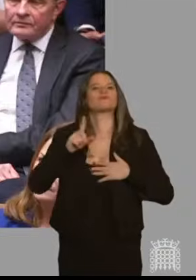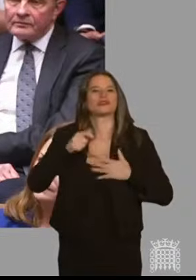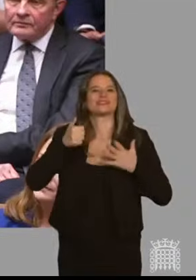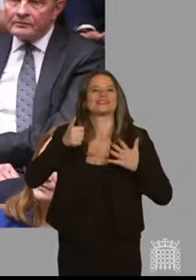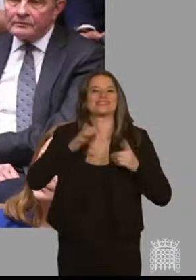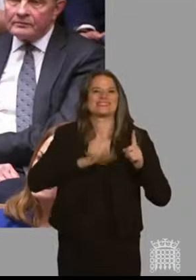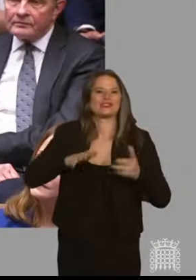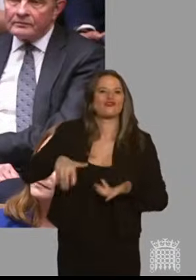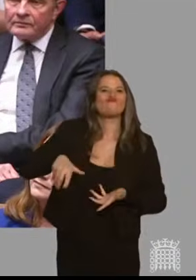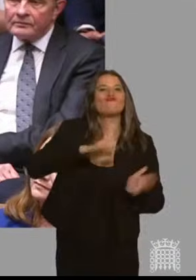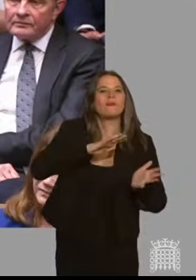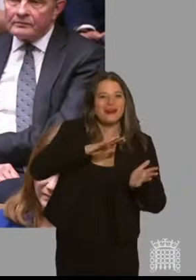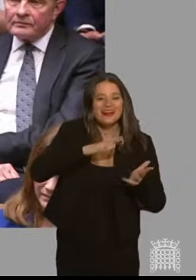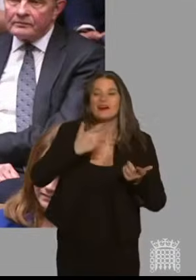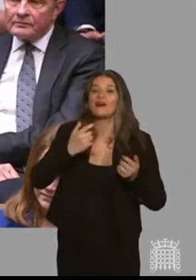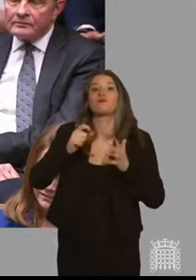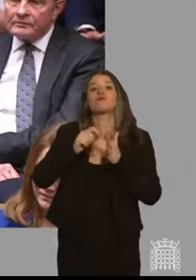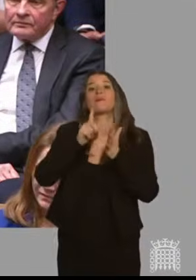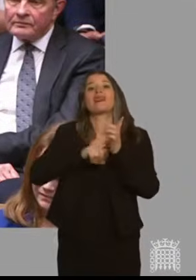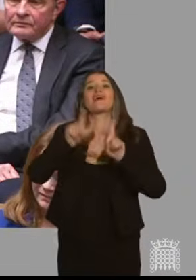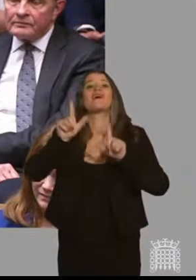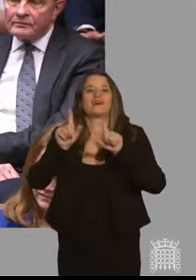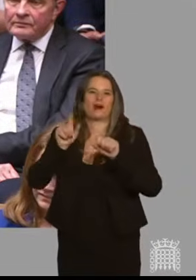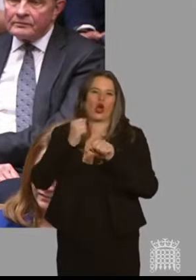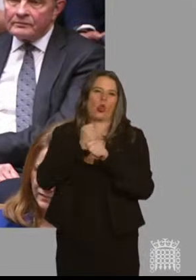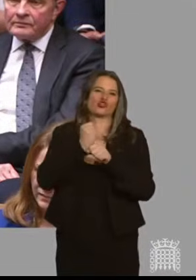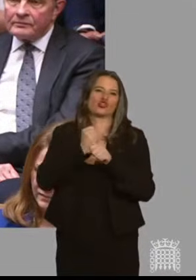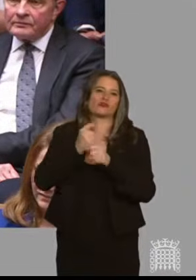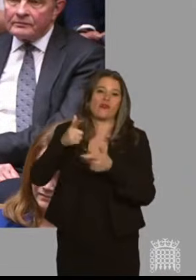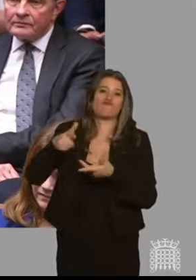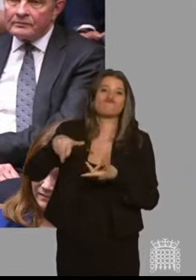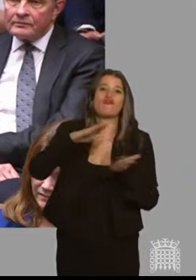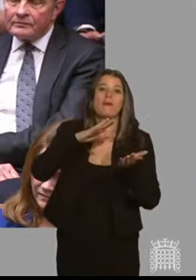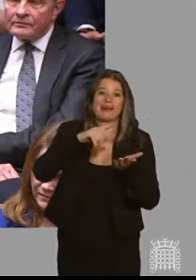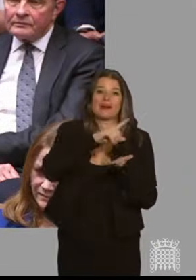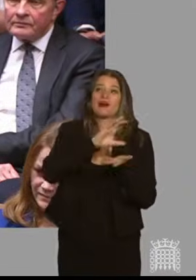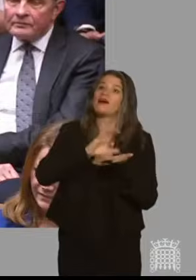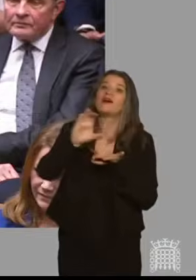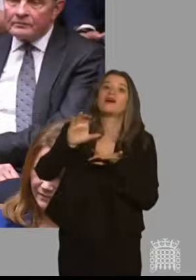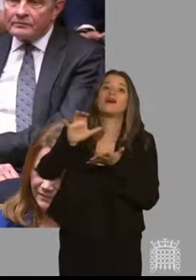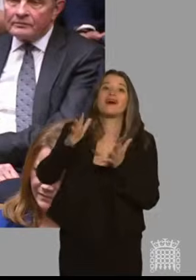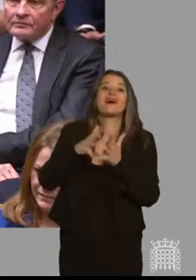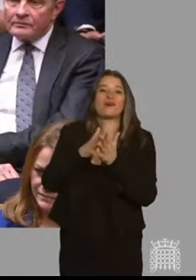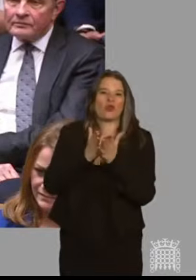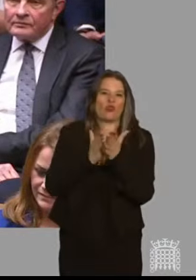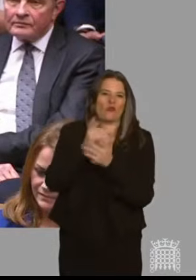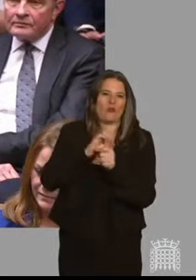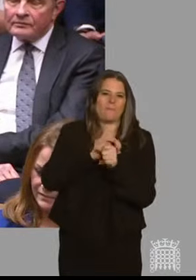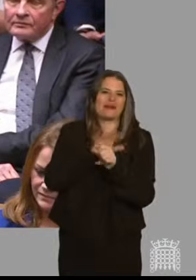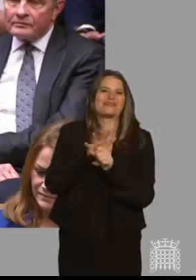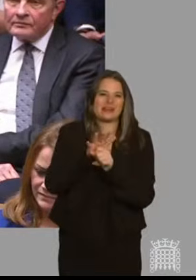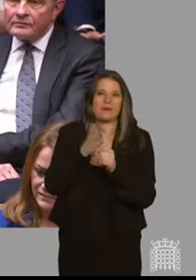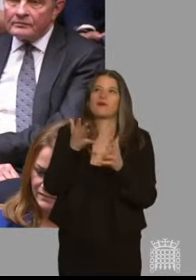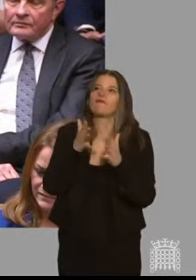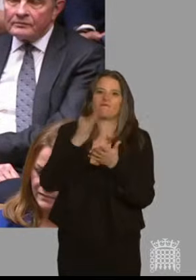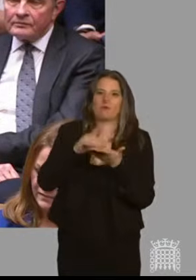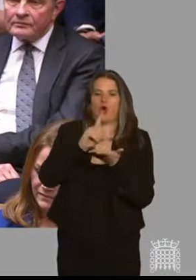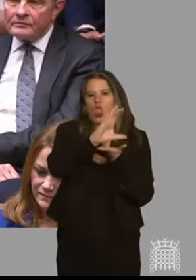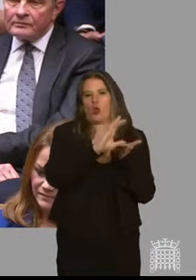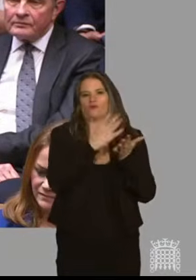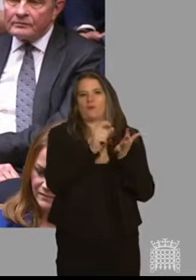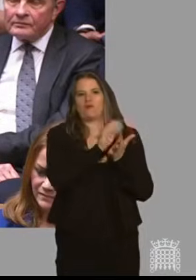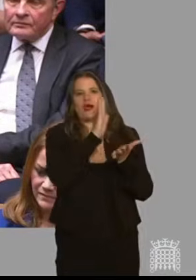been grateful for being kept solvent. But the Prime Minister will also know that the finances of some of these clubs are fragile and that the current